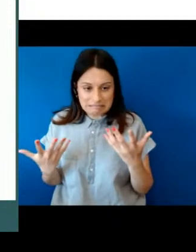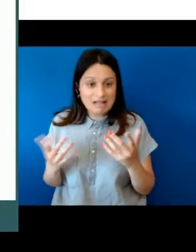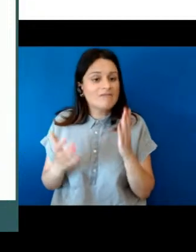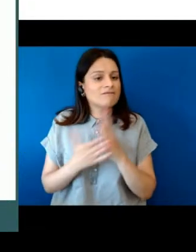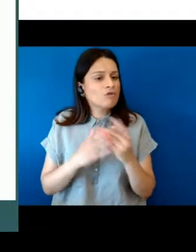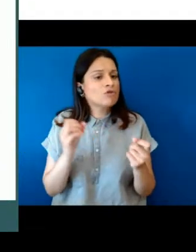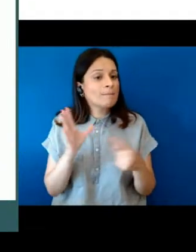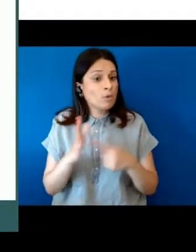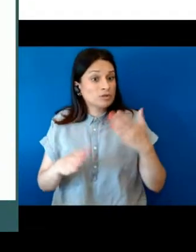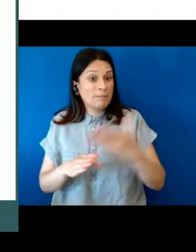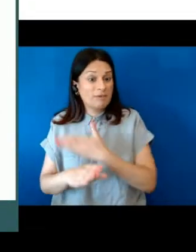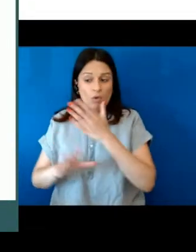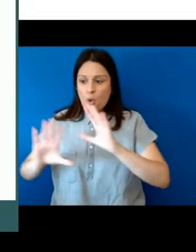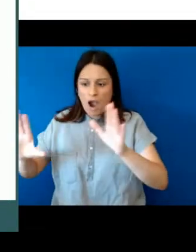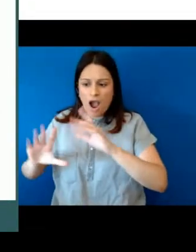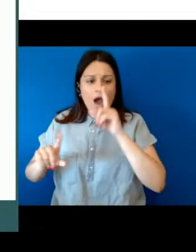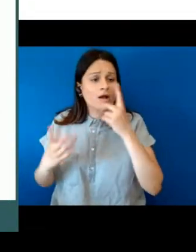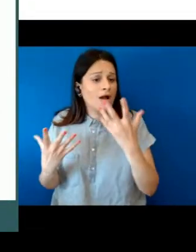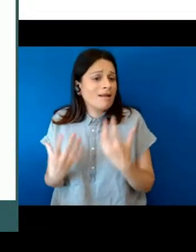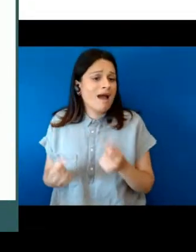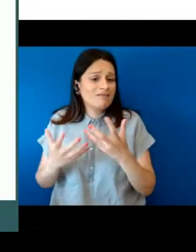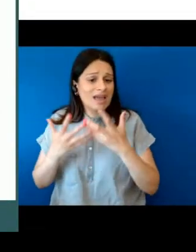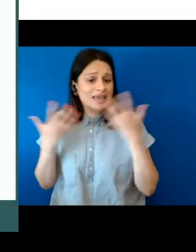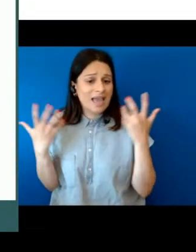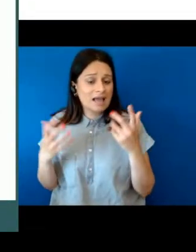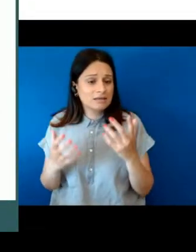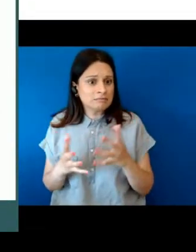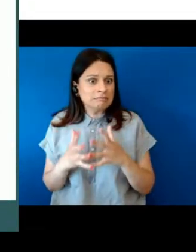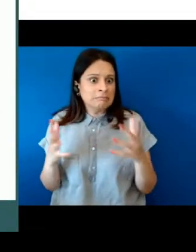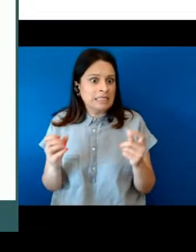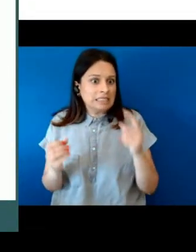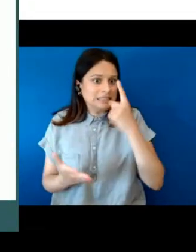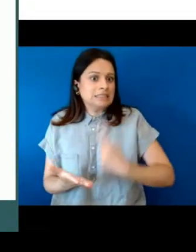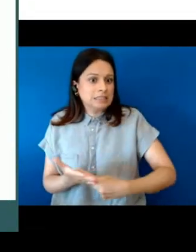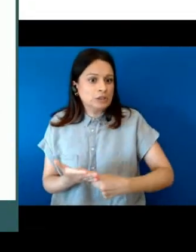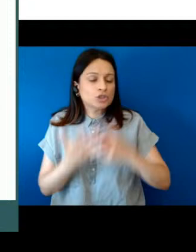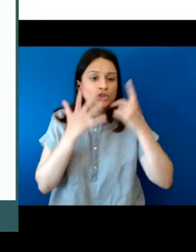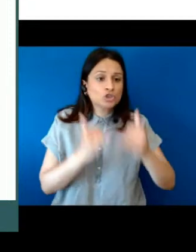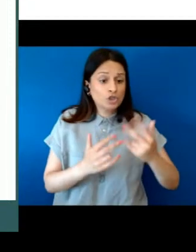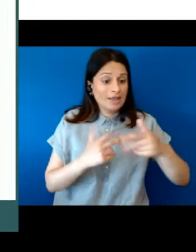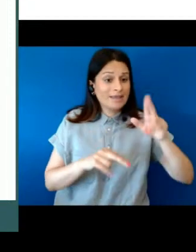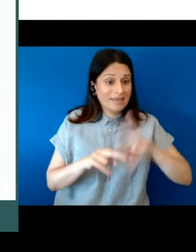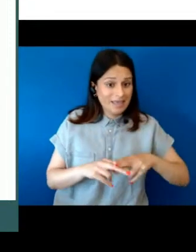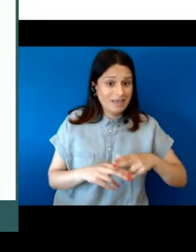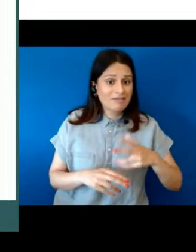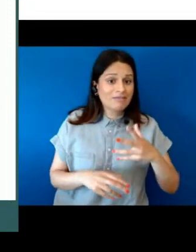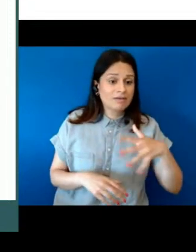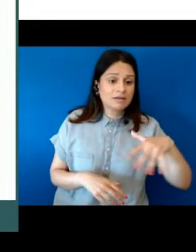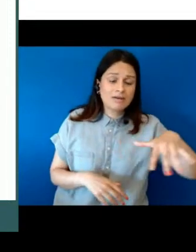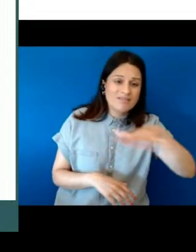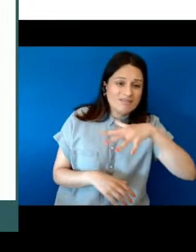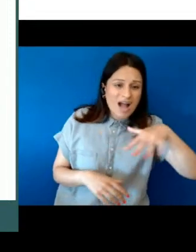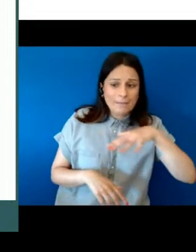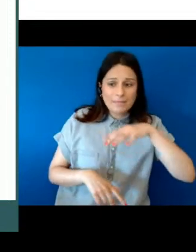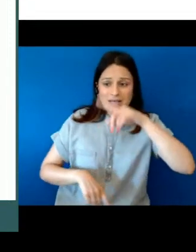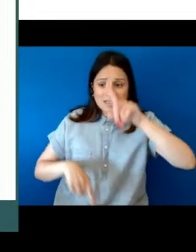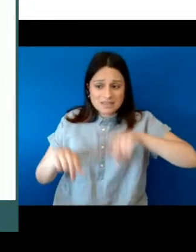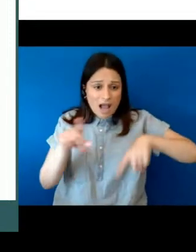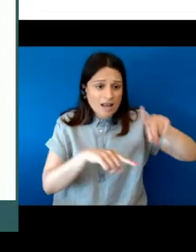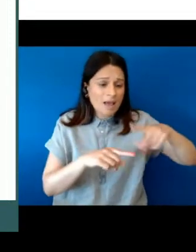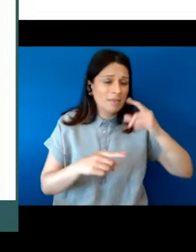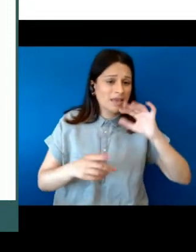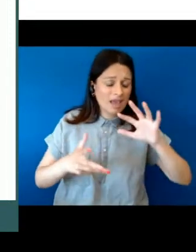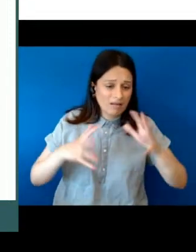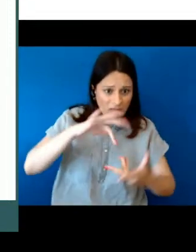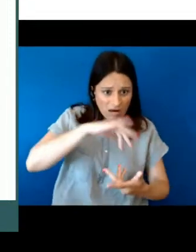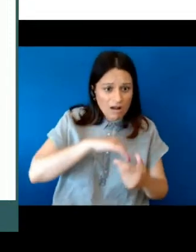make any major decisions that will affect the family dynamics in the household, because there might be